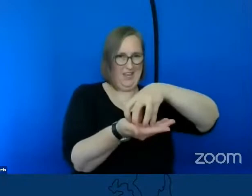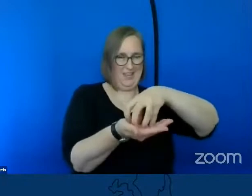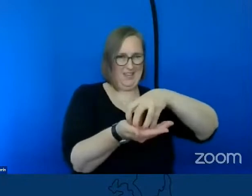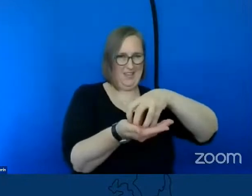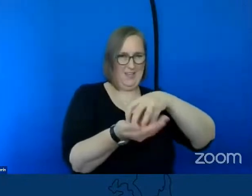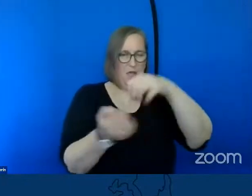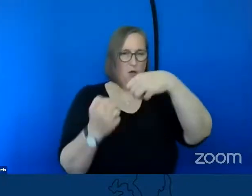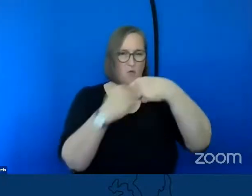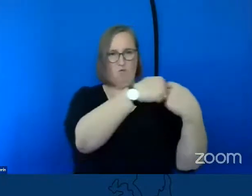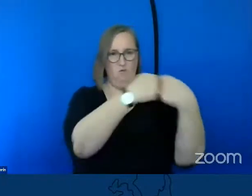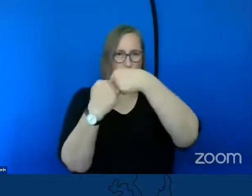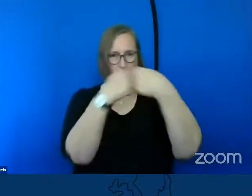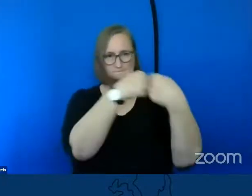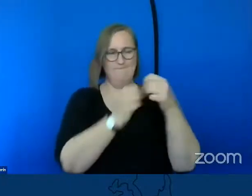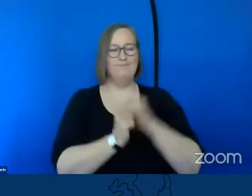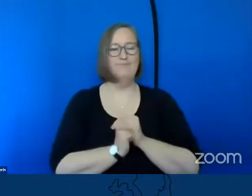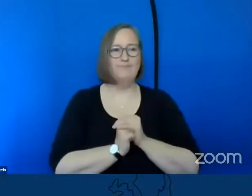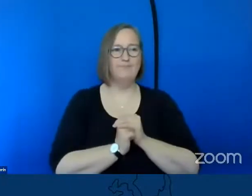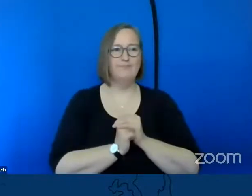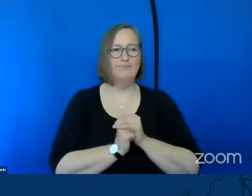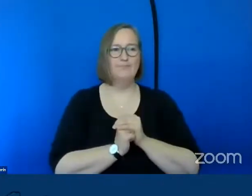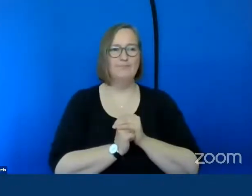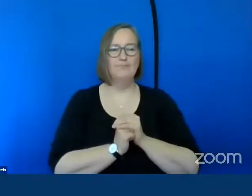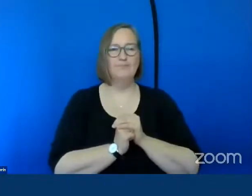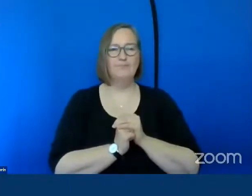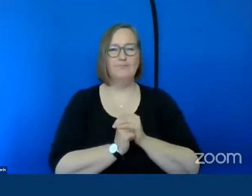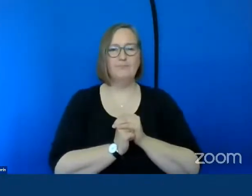pilot, one to watch.